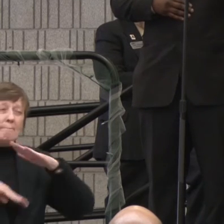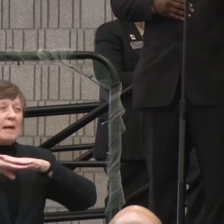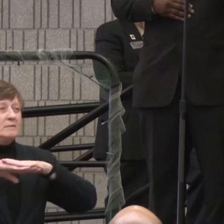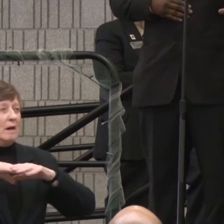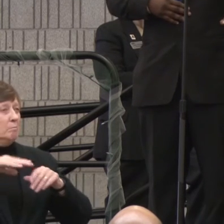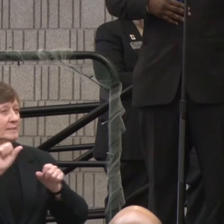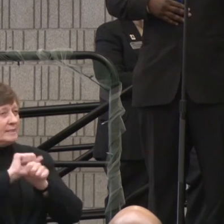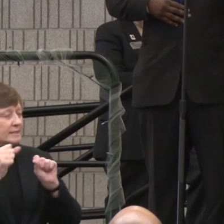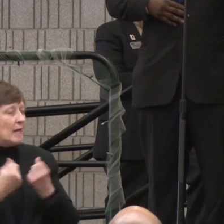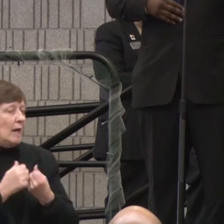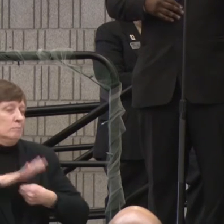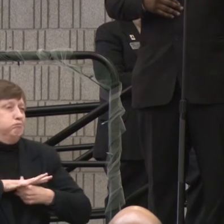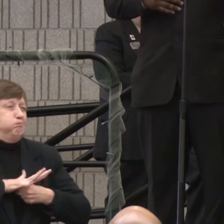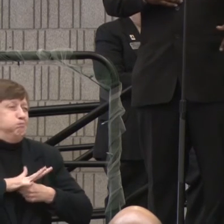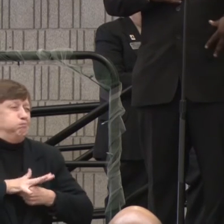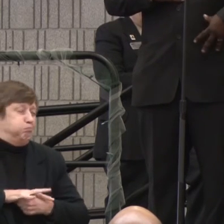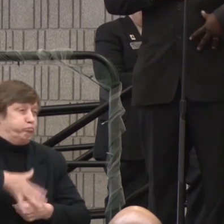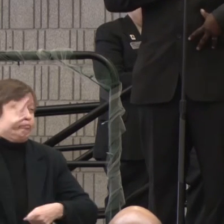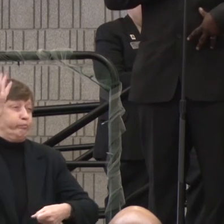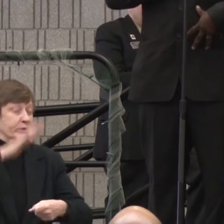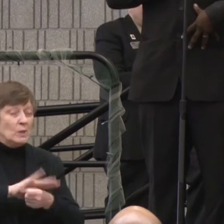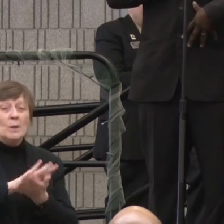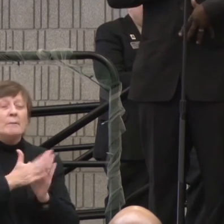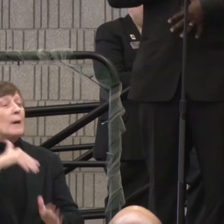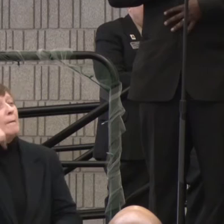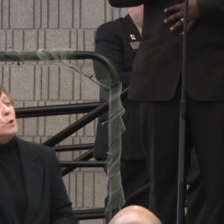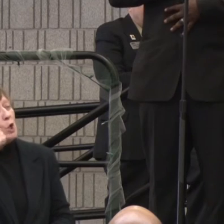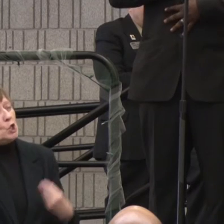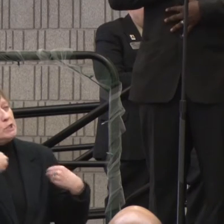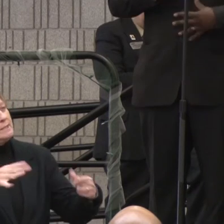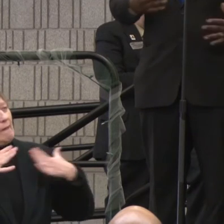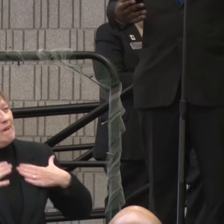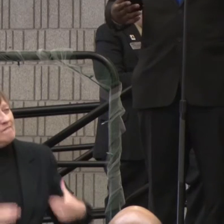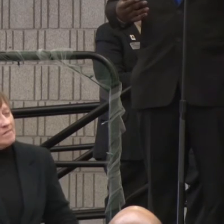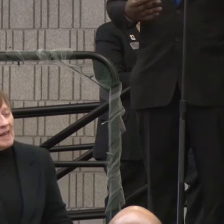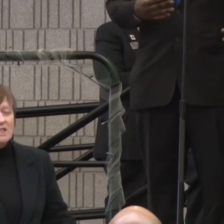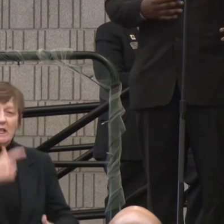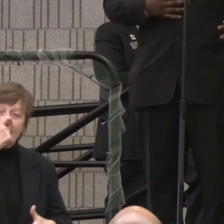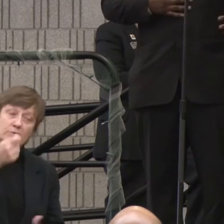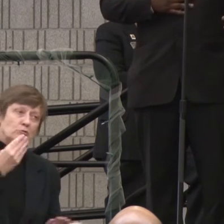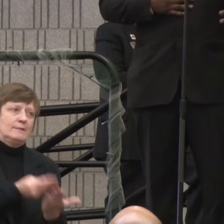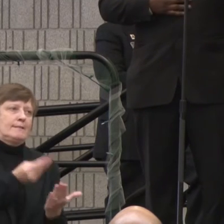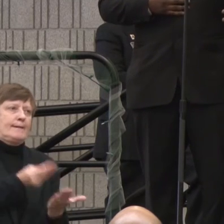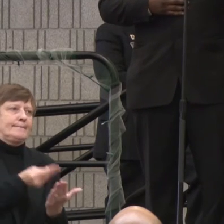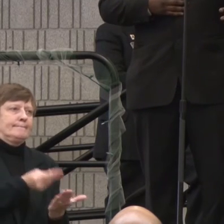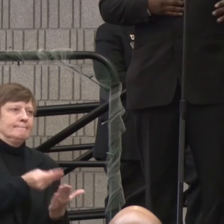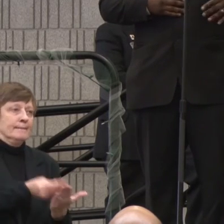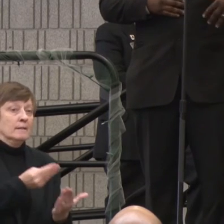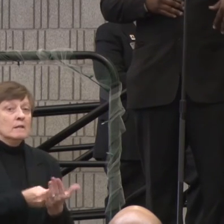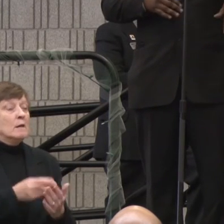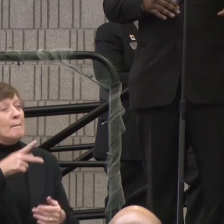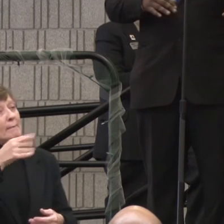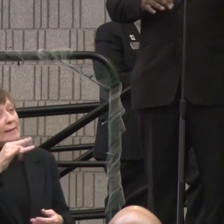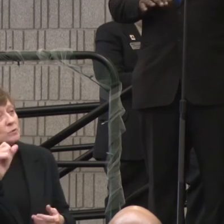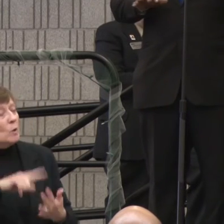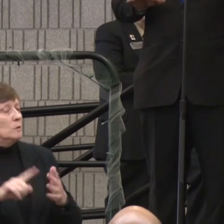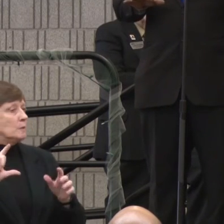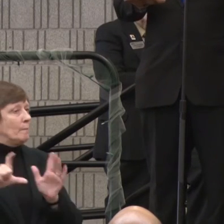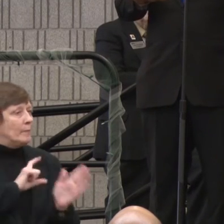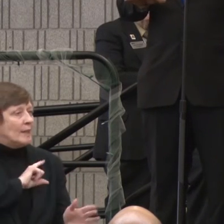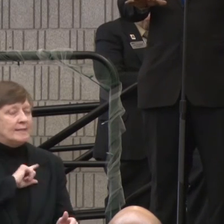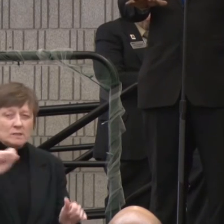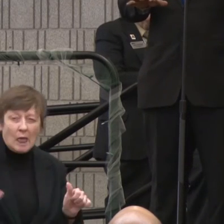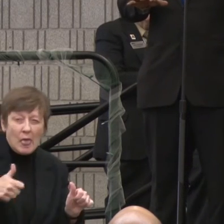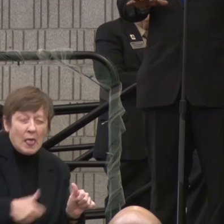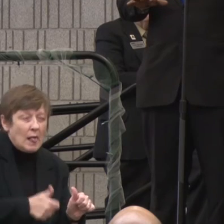oppression pressure cooker. Upstanding women become hookers selling flesh in the interest of clocking those dollars. Suckers and pesos, the police chase bros